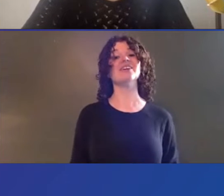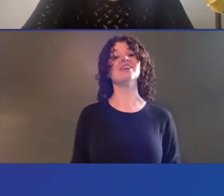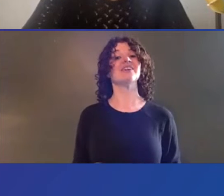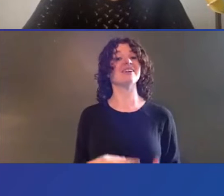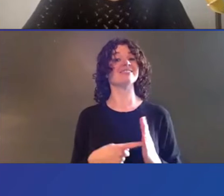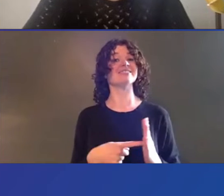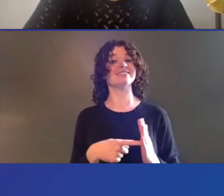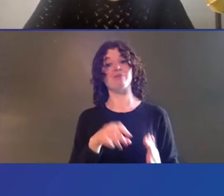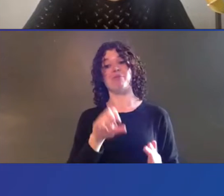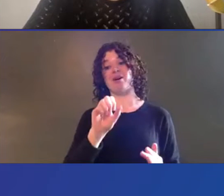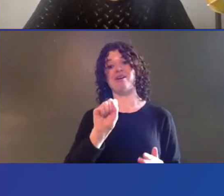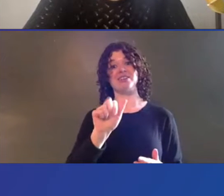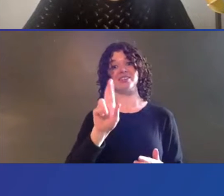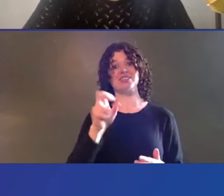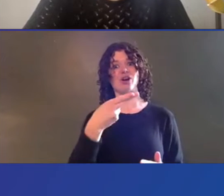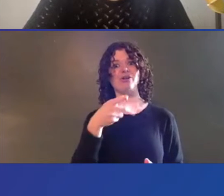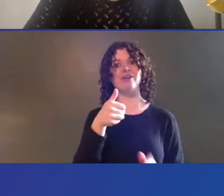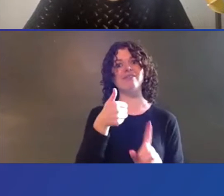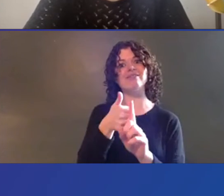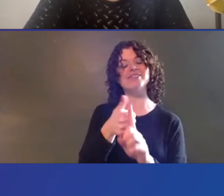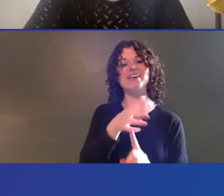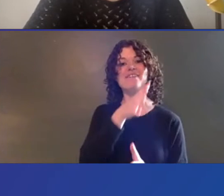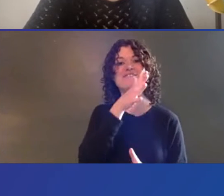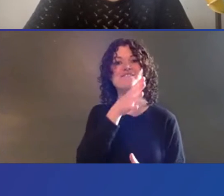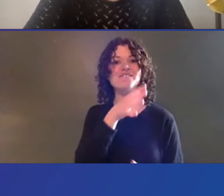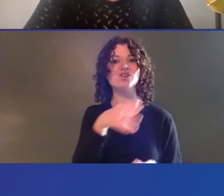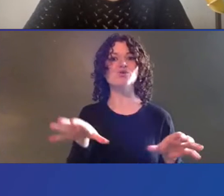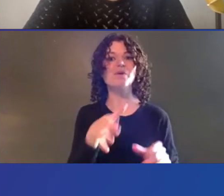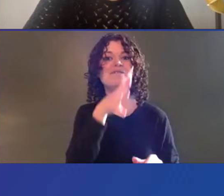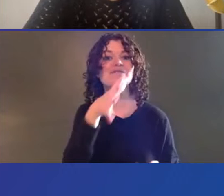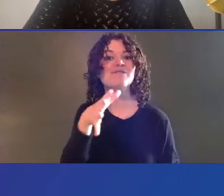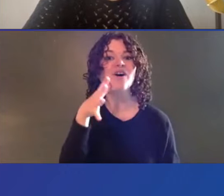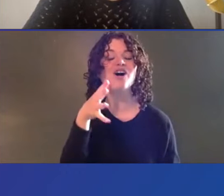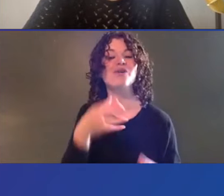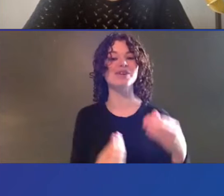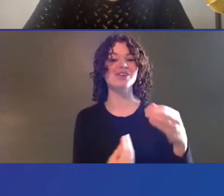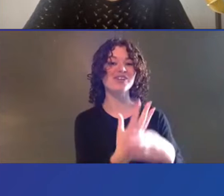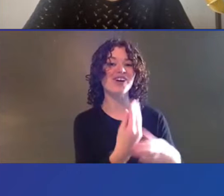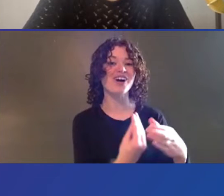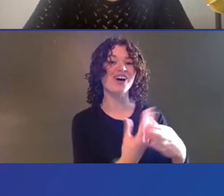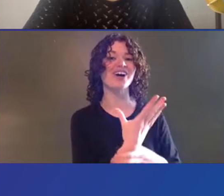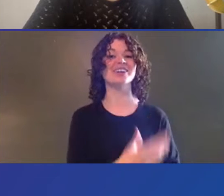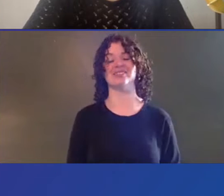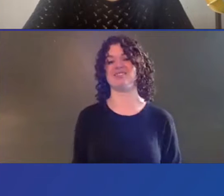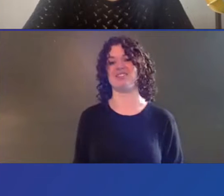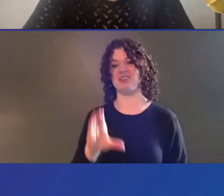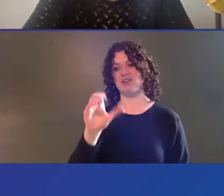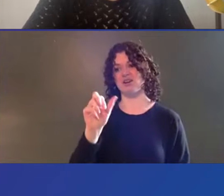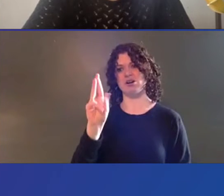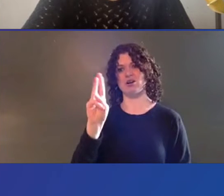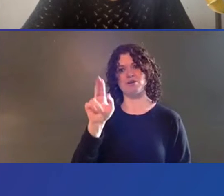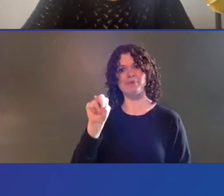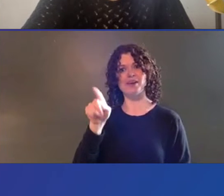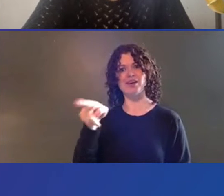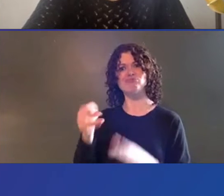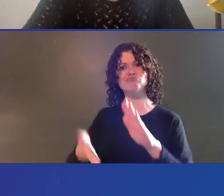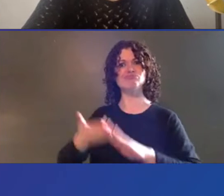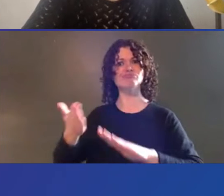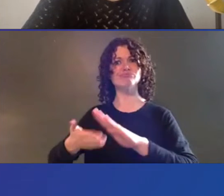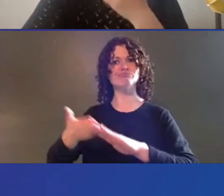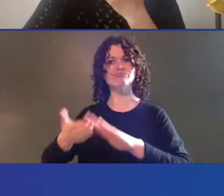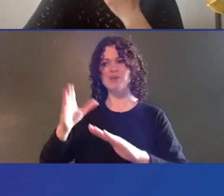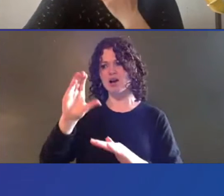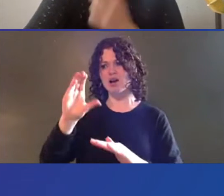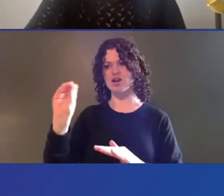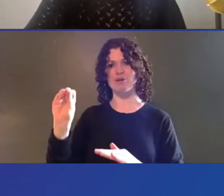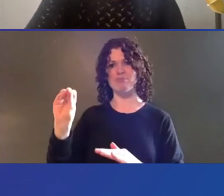farming and gardening, and Carmen, running a company requires a lot more skills